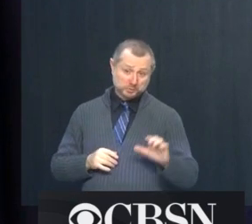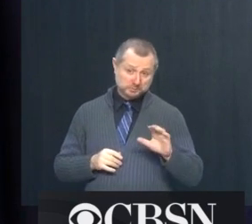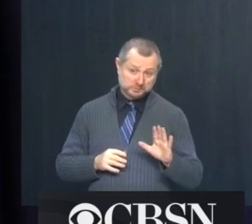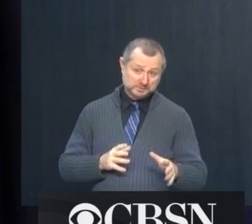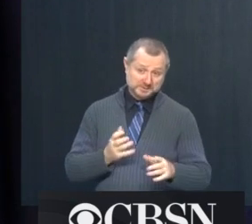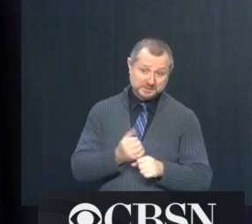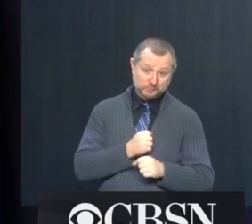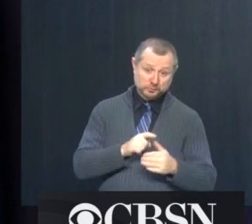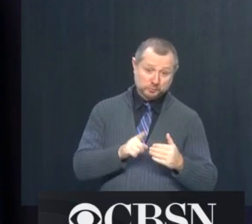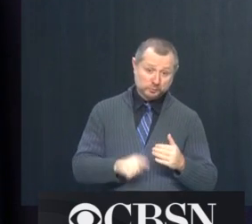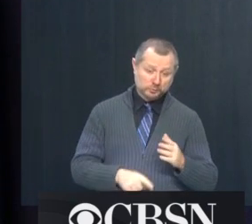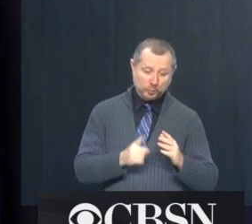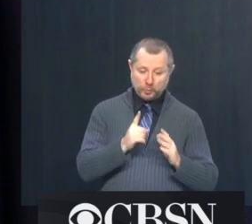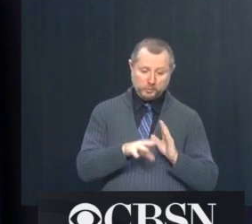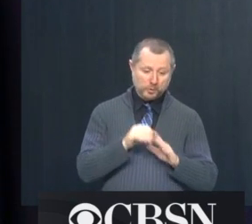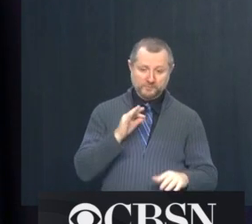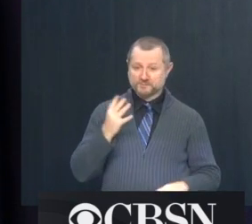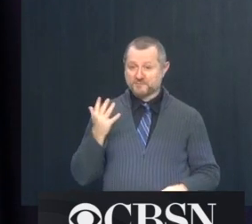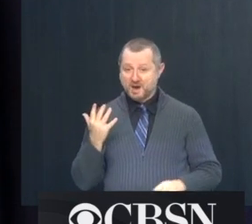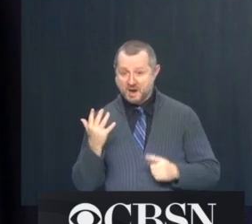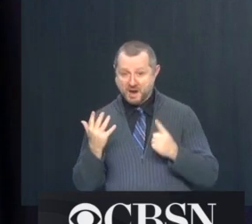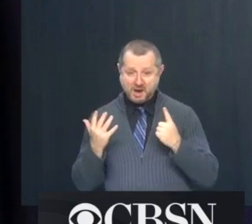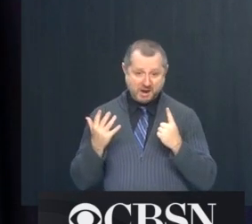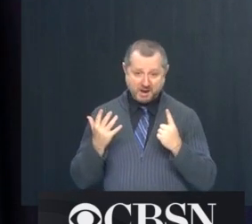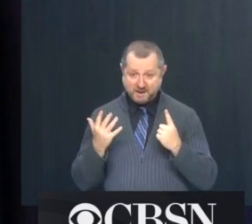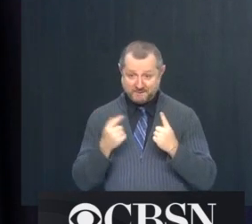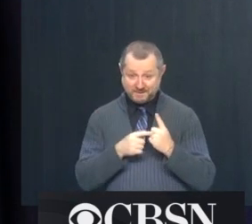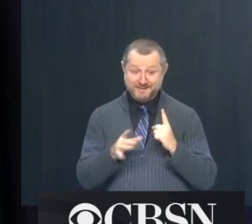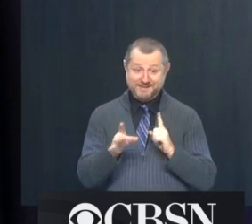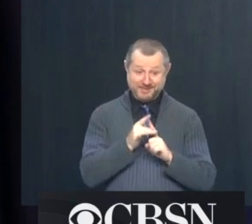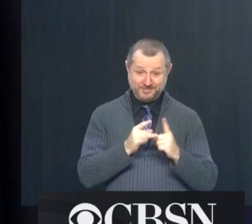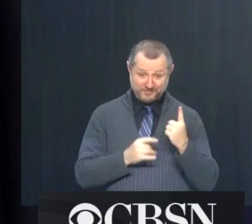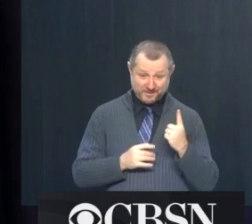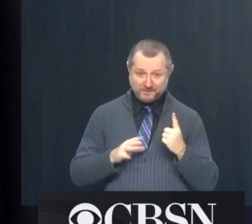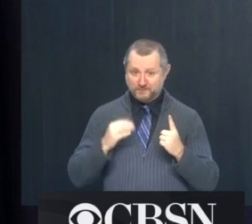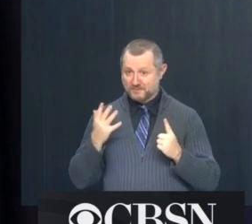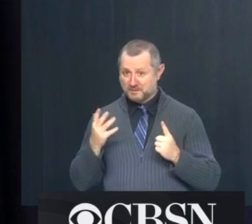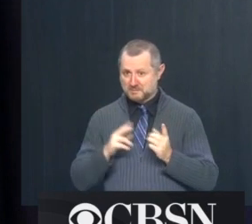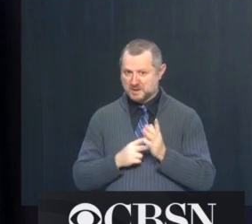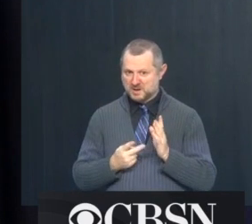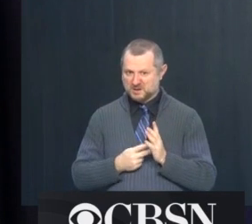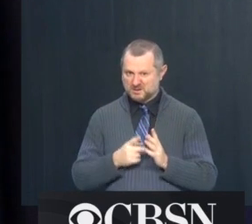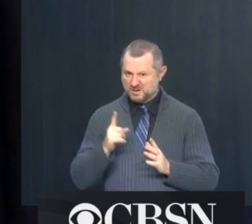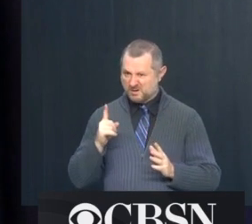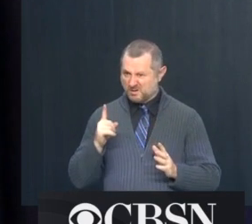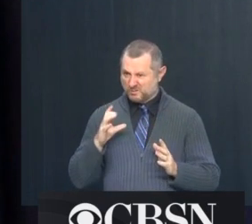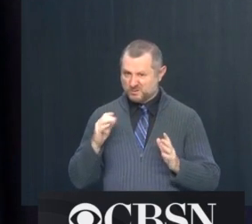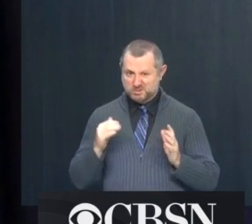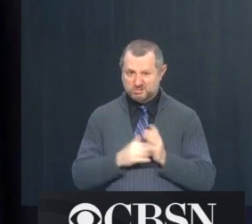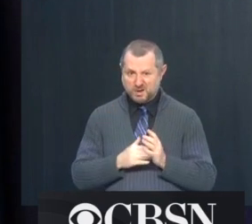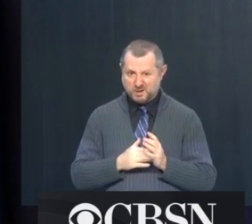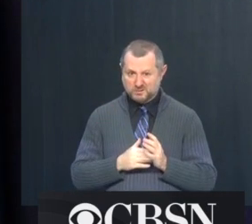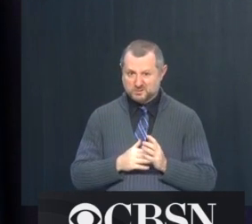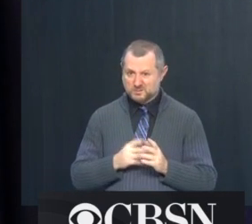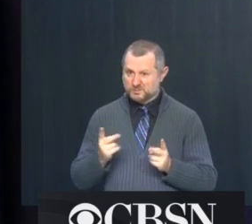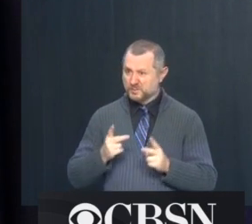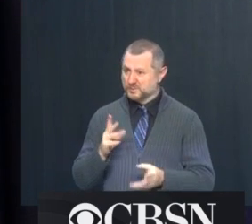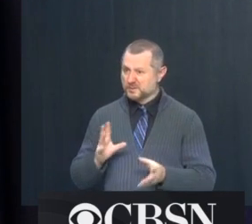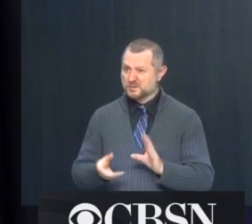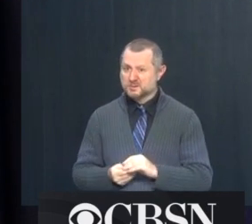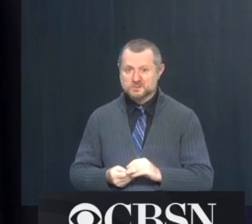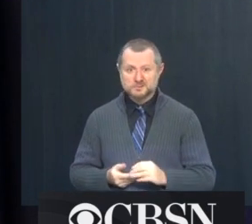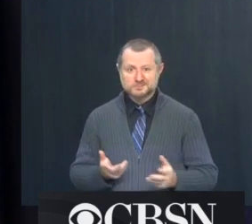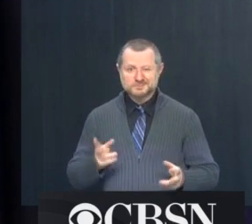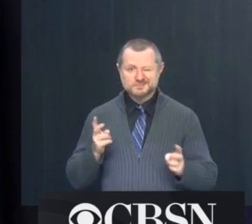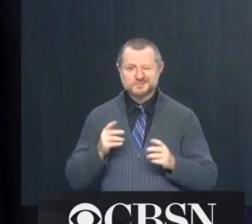of 1 out of 5. Yeah, but 1 out of 5 turn out to be 100,000 sample. If you